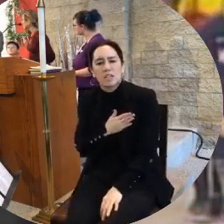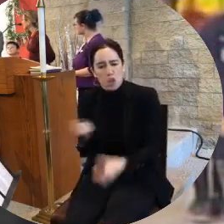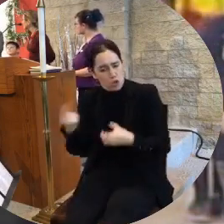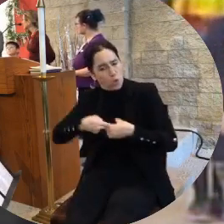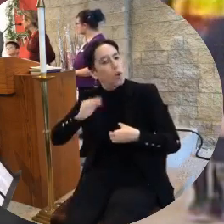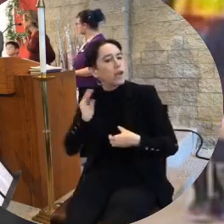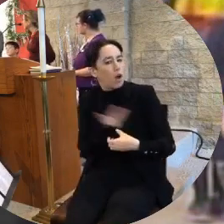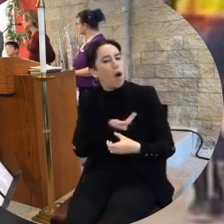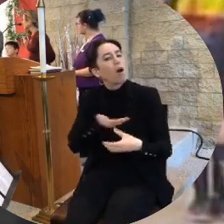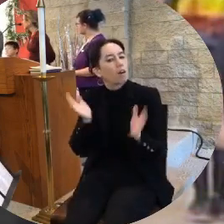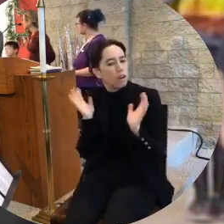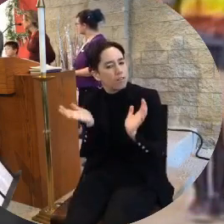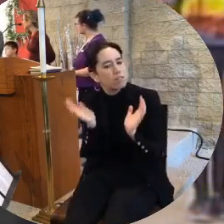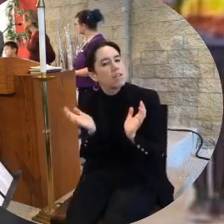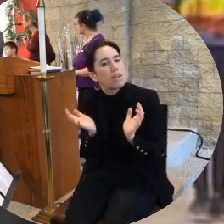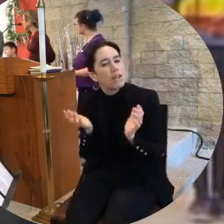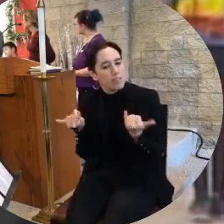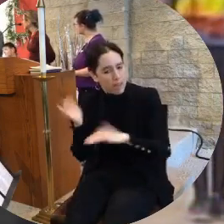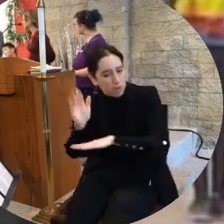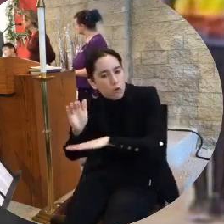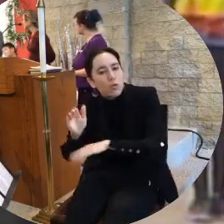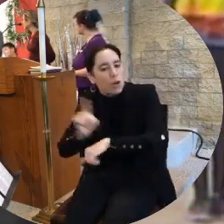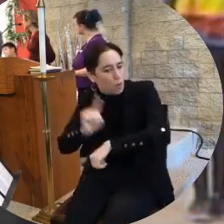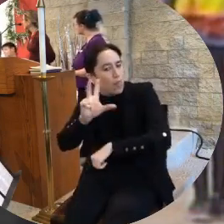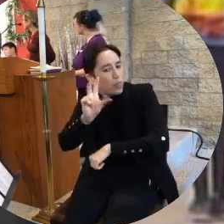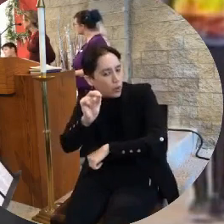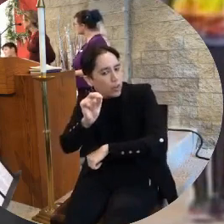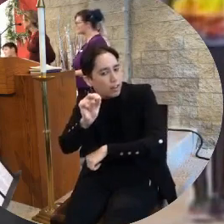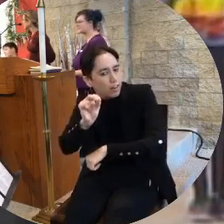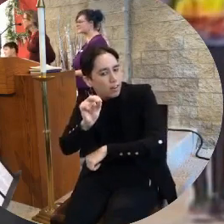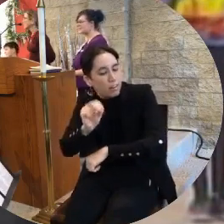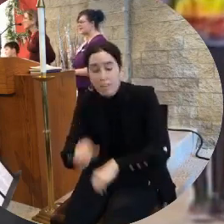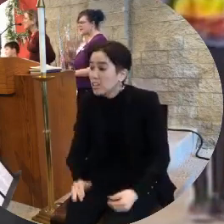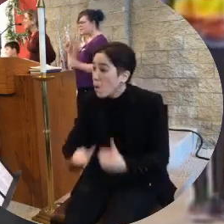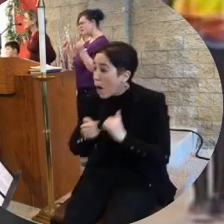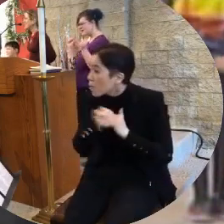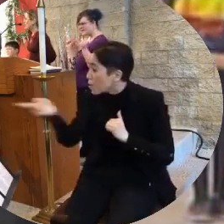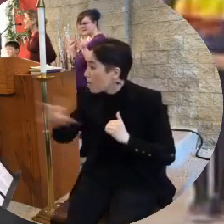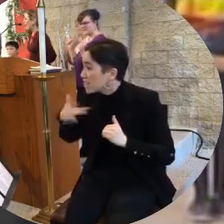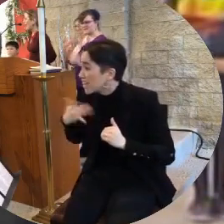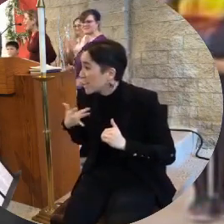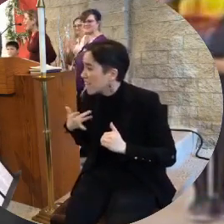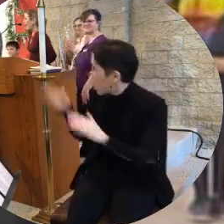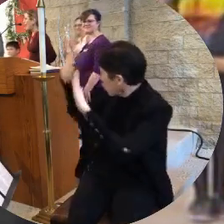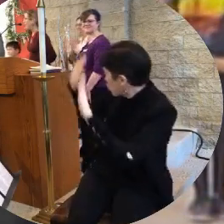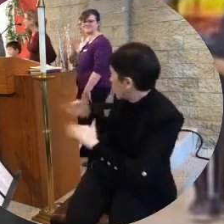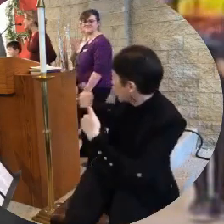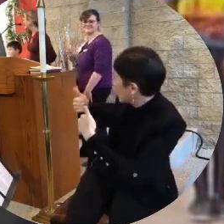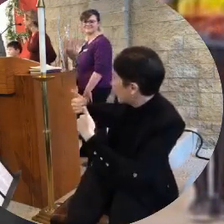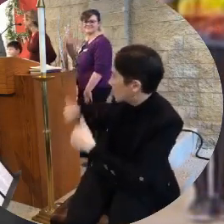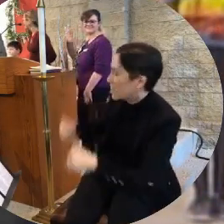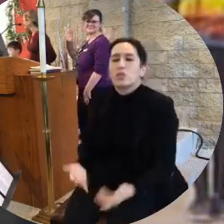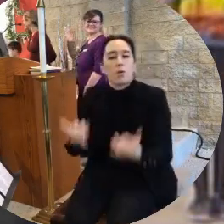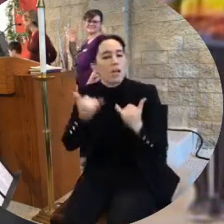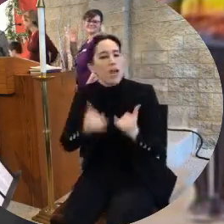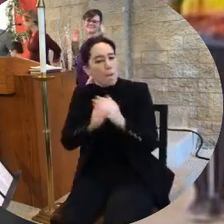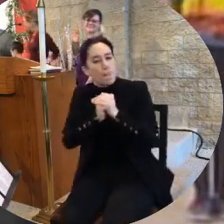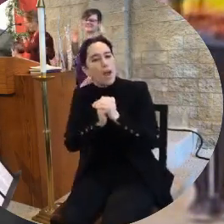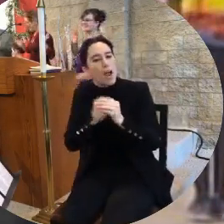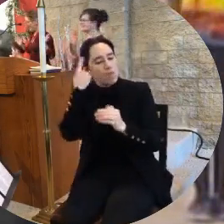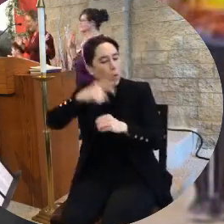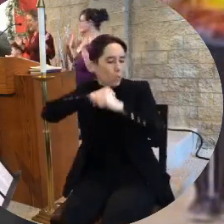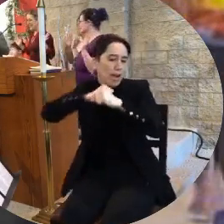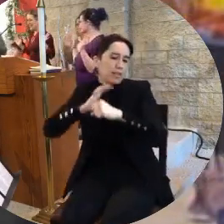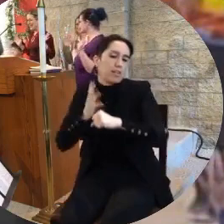conversation this afternoon at 1:30. So how are you guys doing? Let us know together our prayer for protection and our